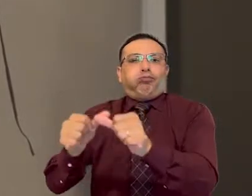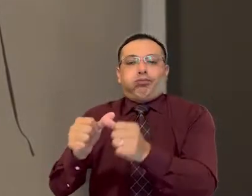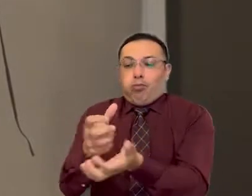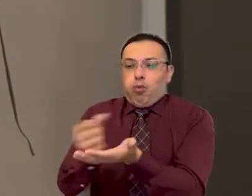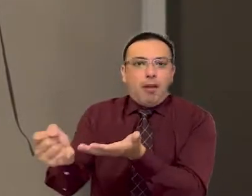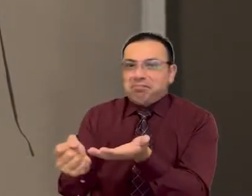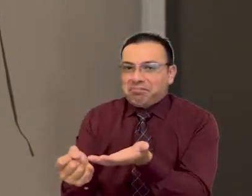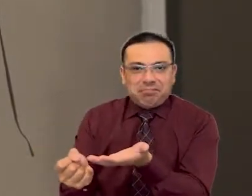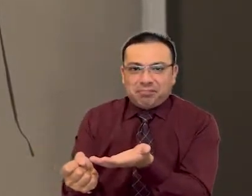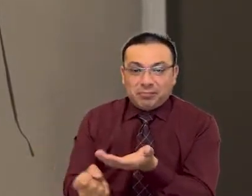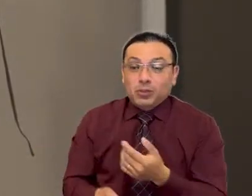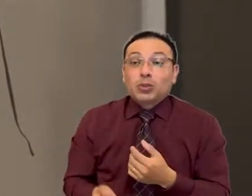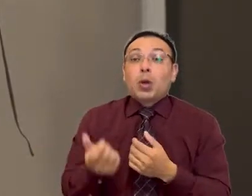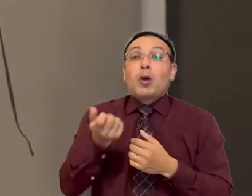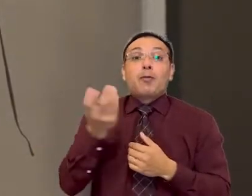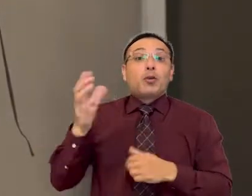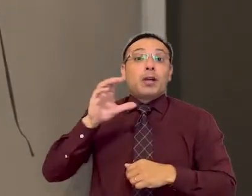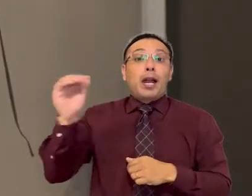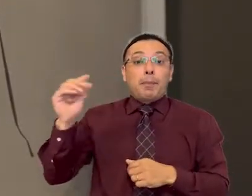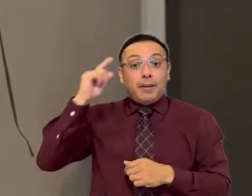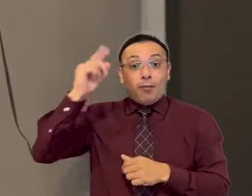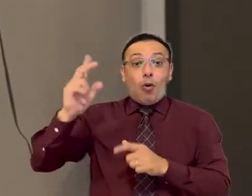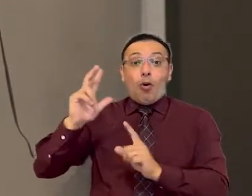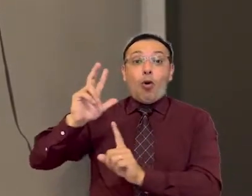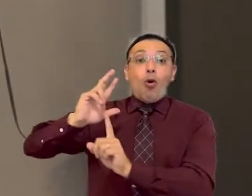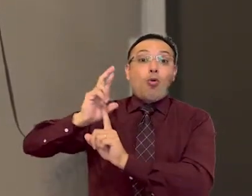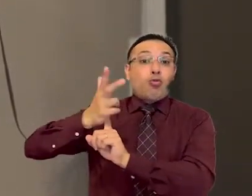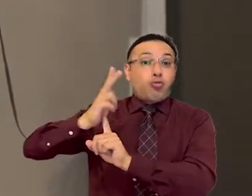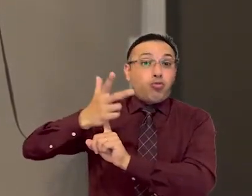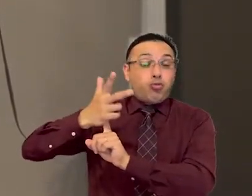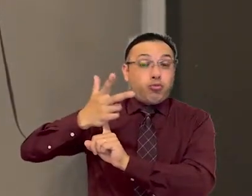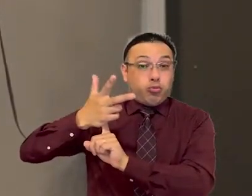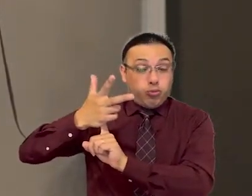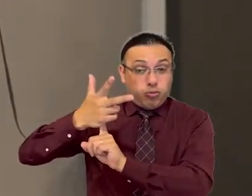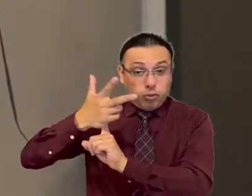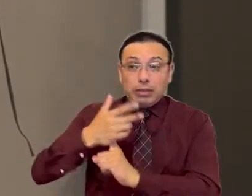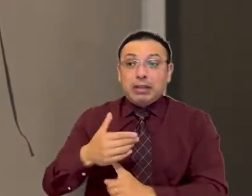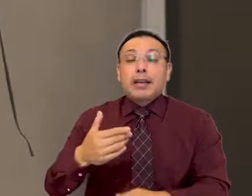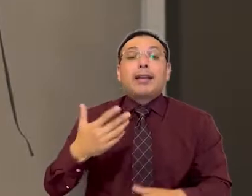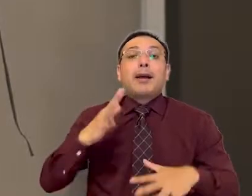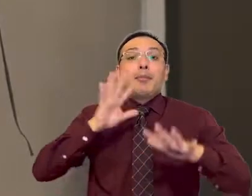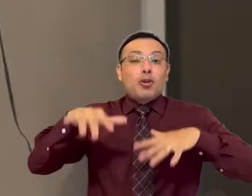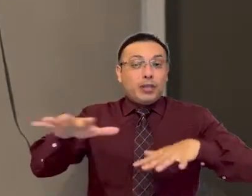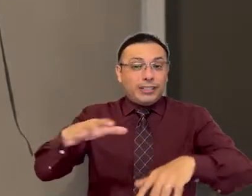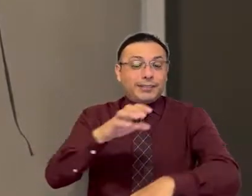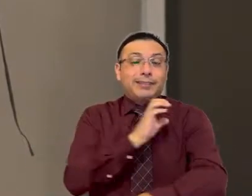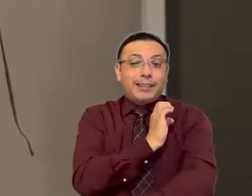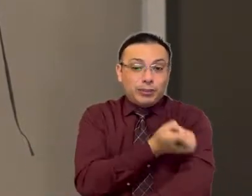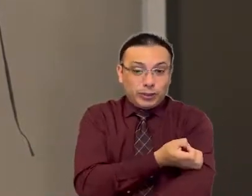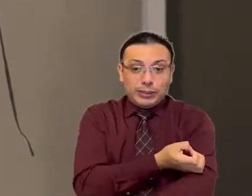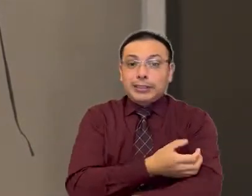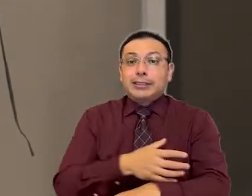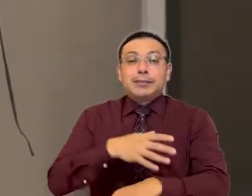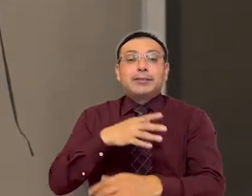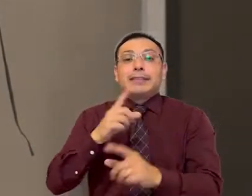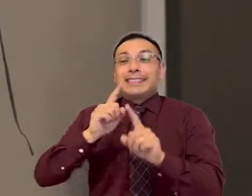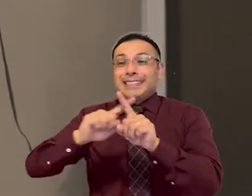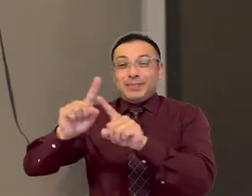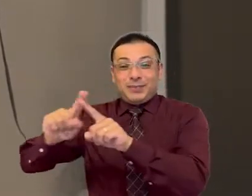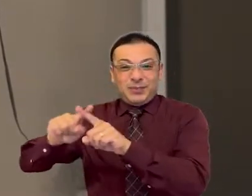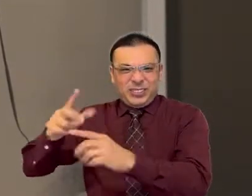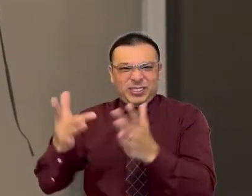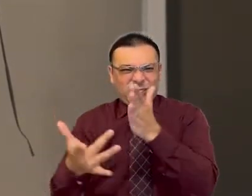some of the offshore wind companies in the area, we're featuring both marine energy, water power technology, and offshore